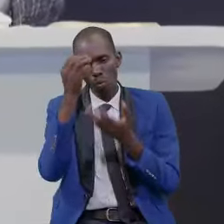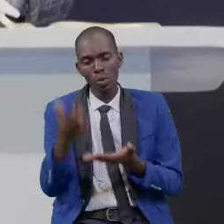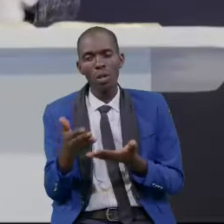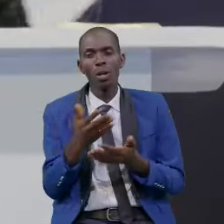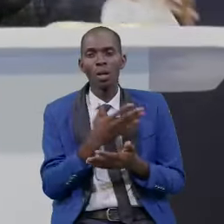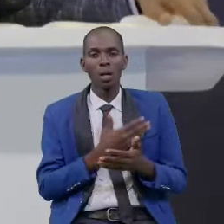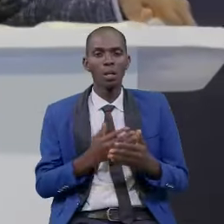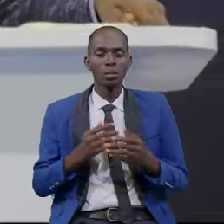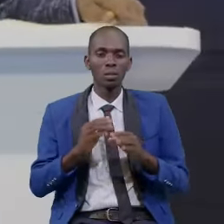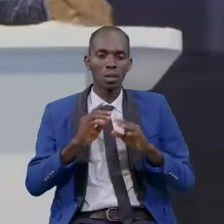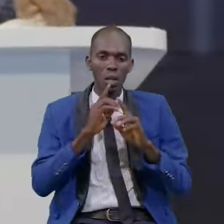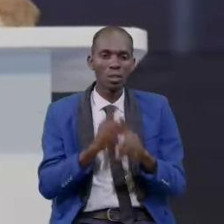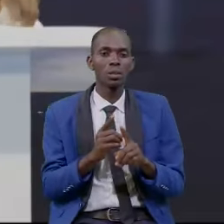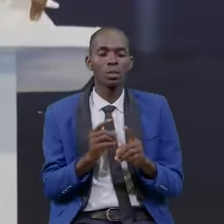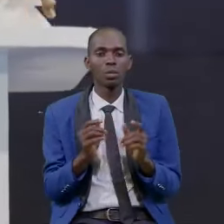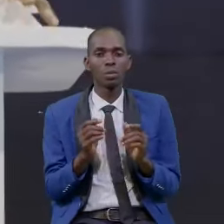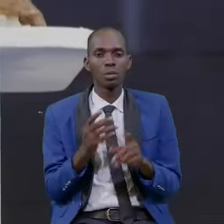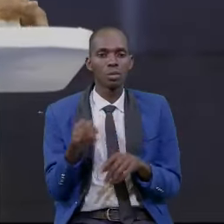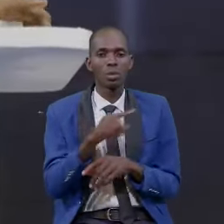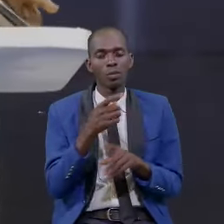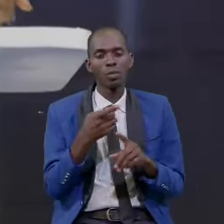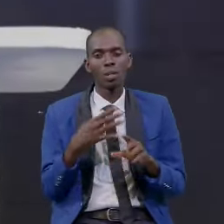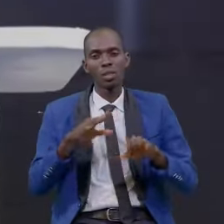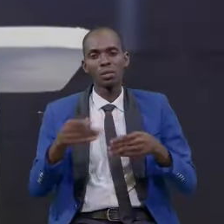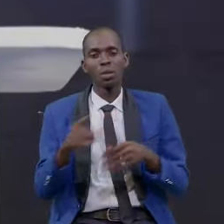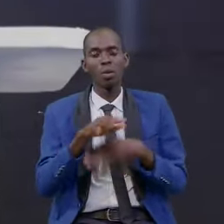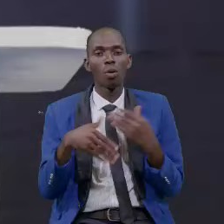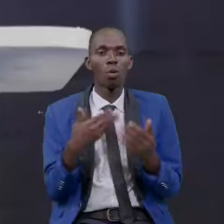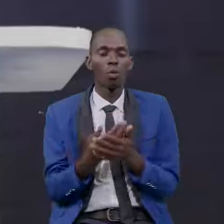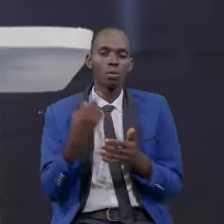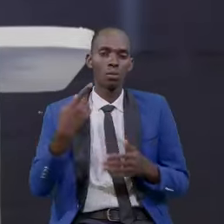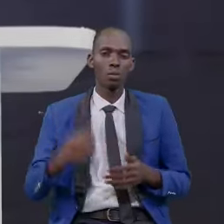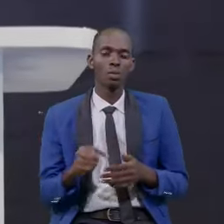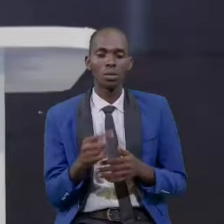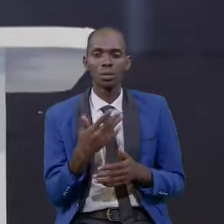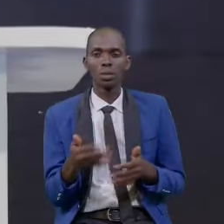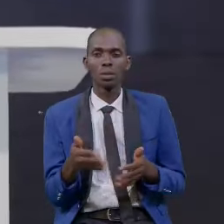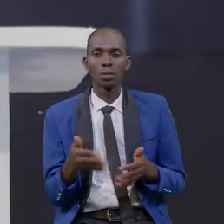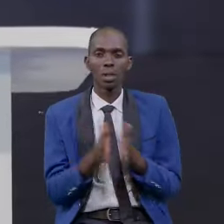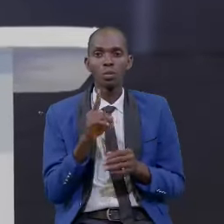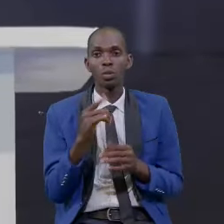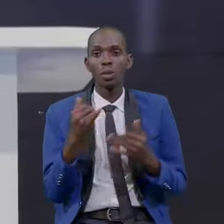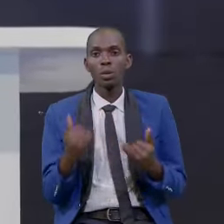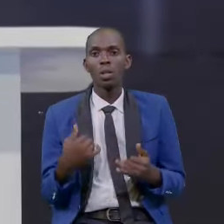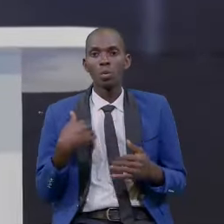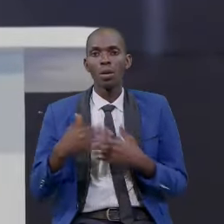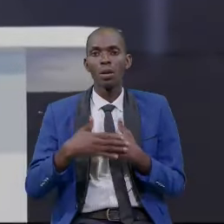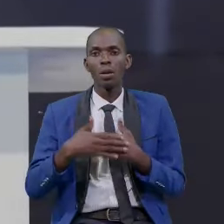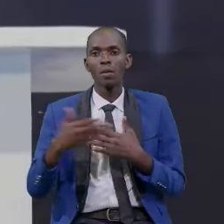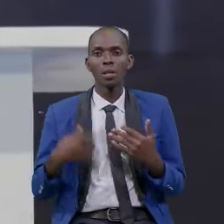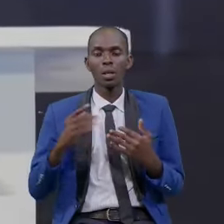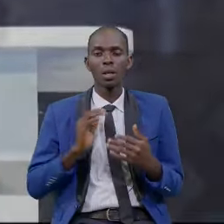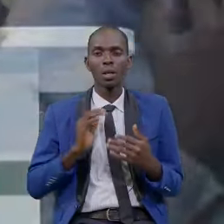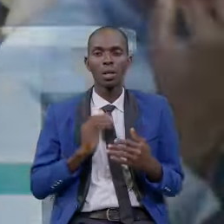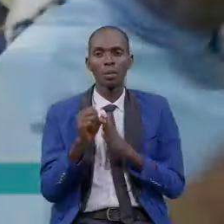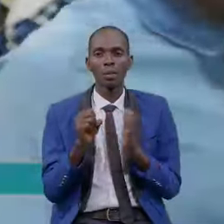asking. We'll call on our state pastor, state overseer, to come and lead us now before we come back to pray for